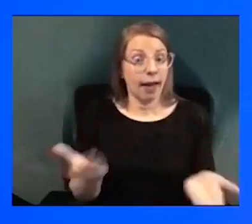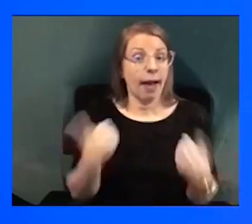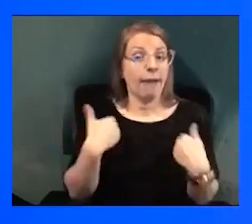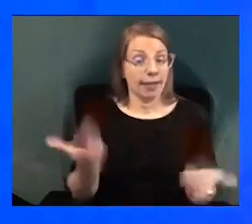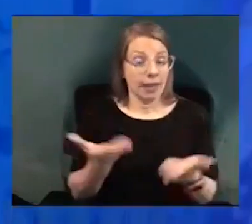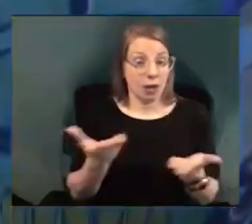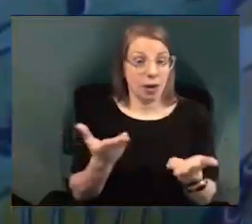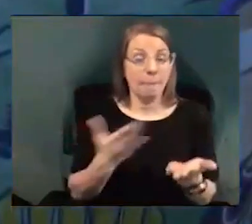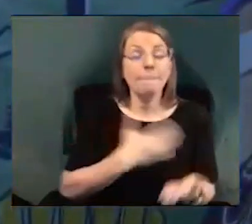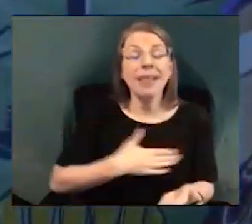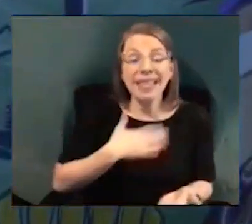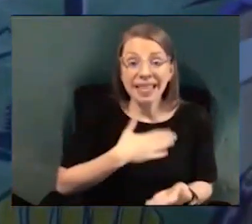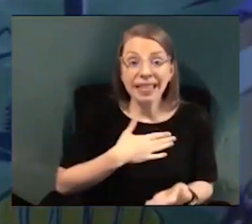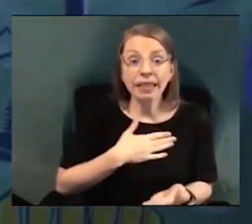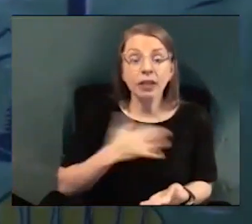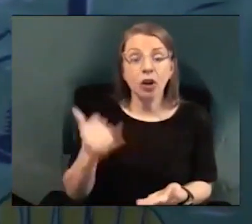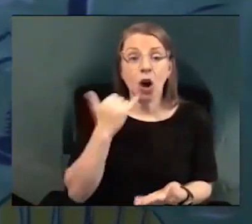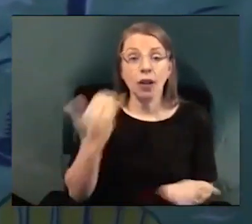vaccine. You can call here,